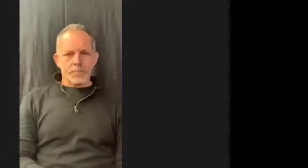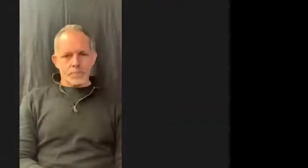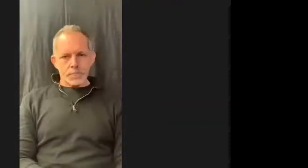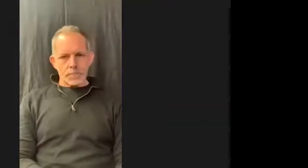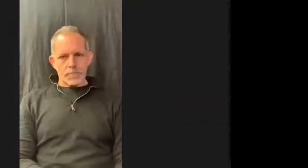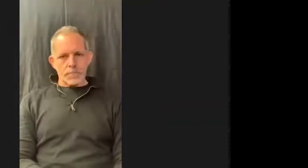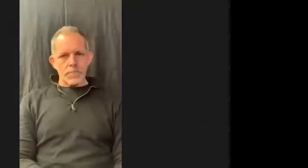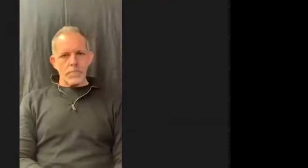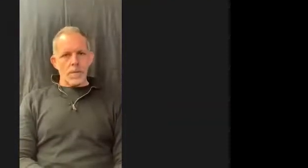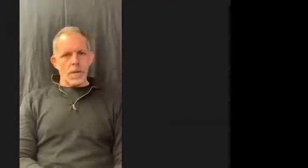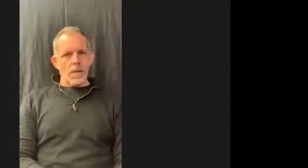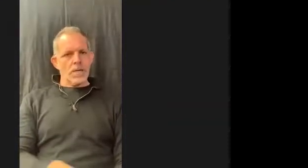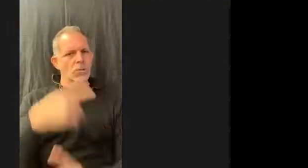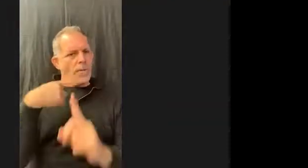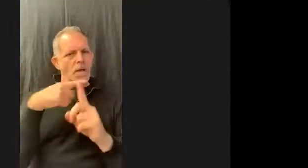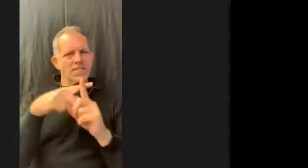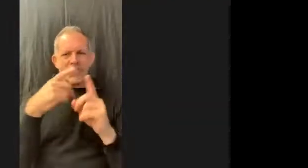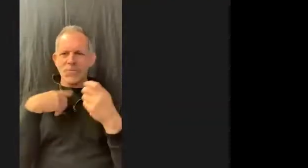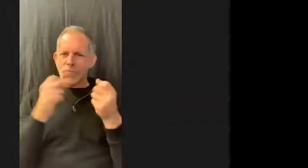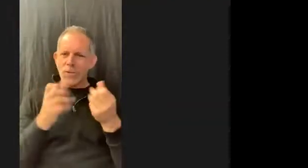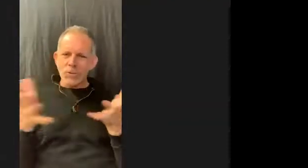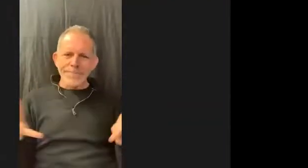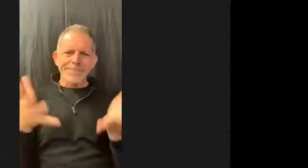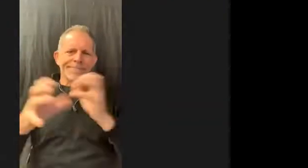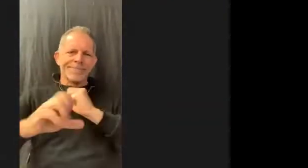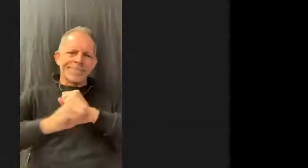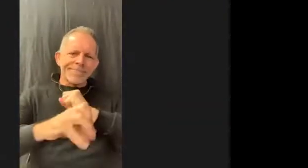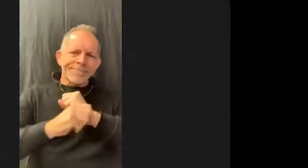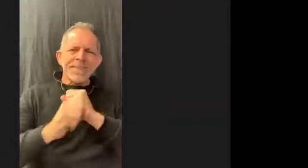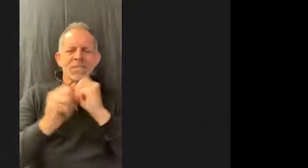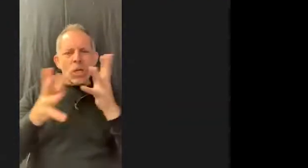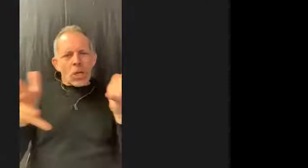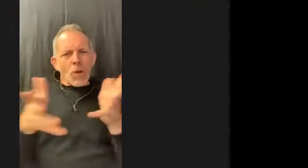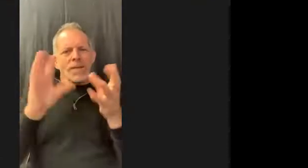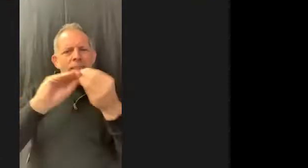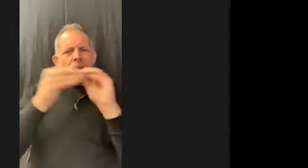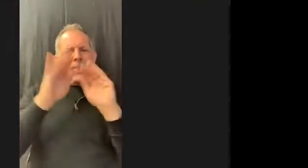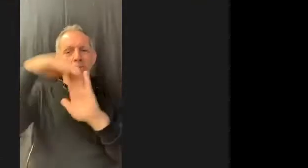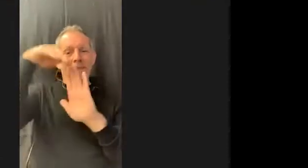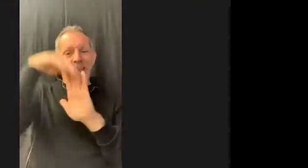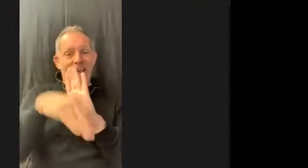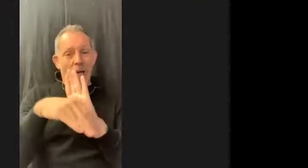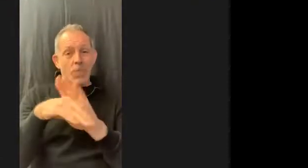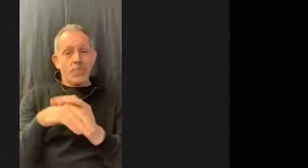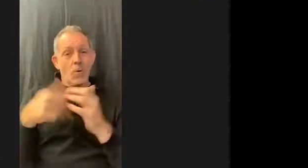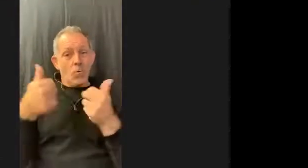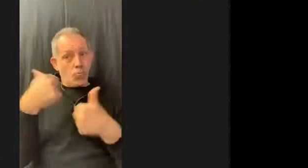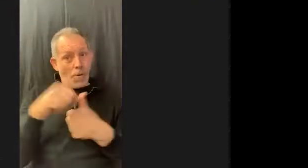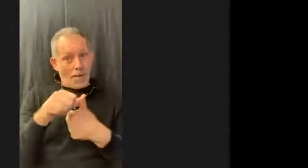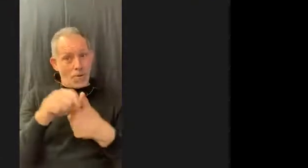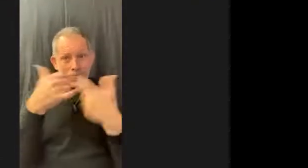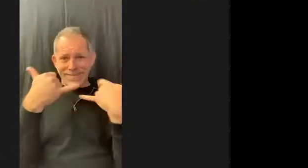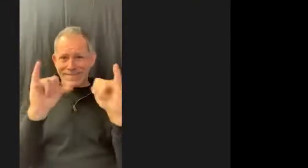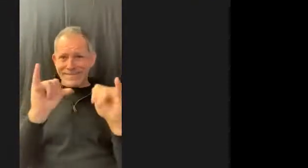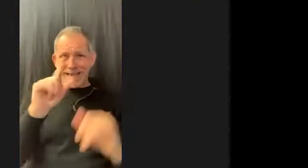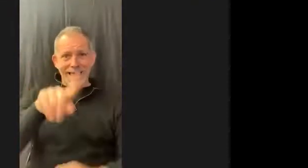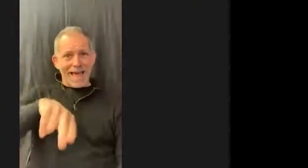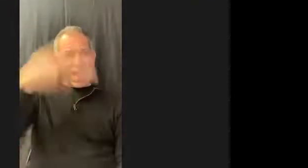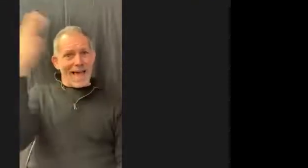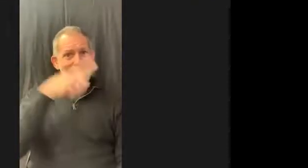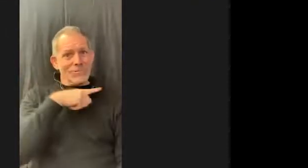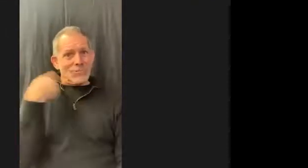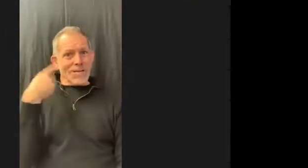also keep in mind that we're still at a very high level of transmission, and that all of the common sense